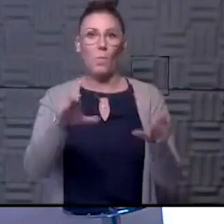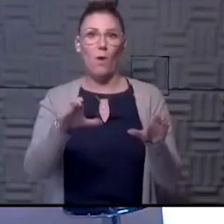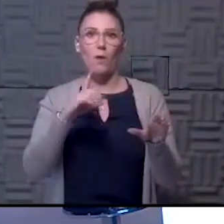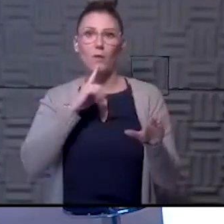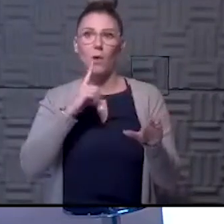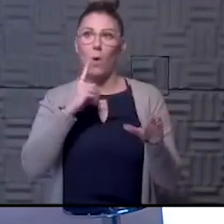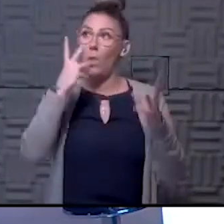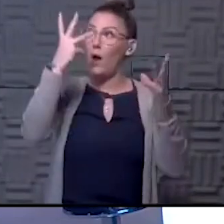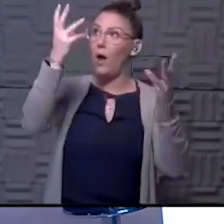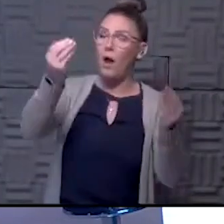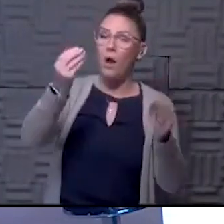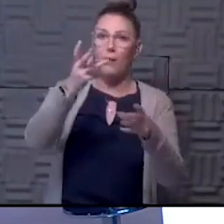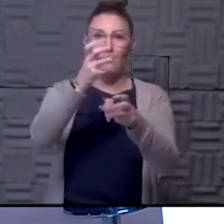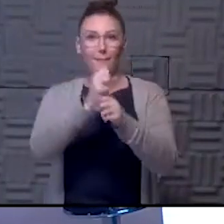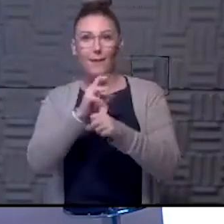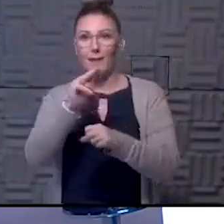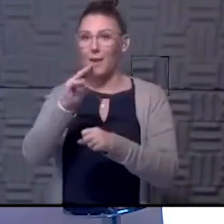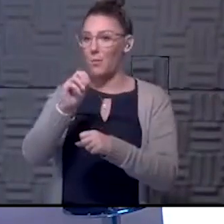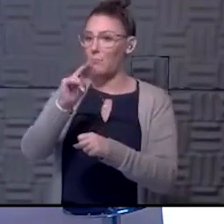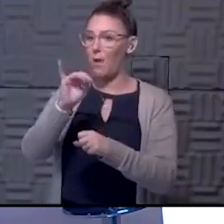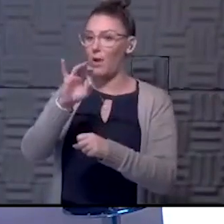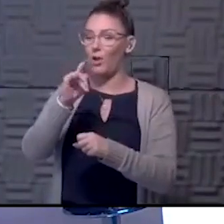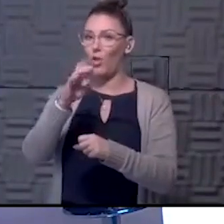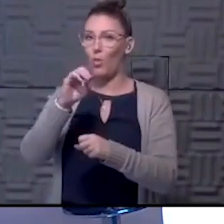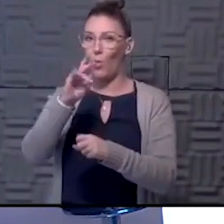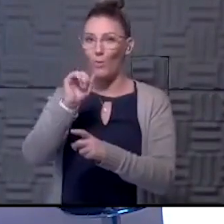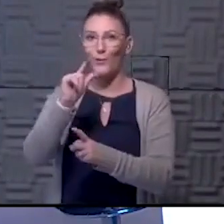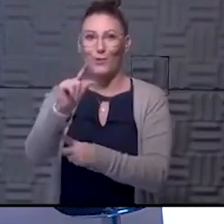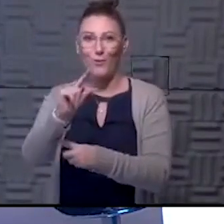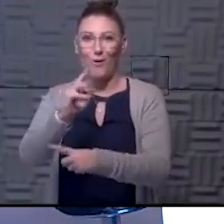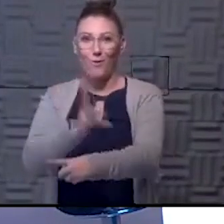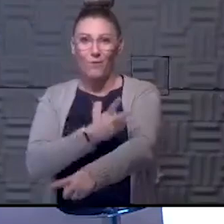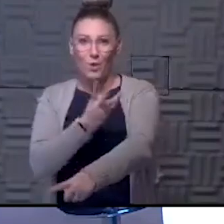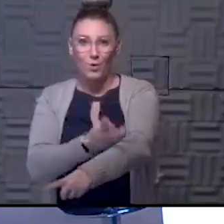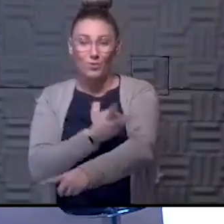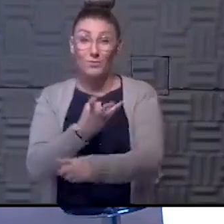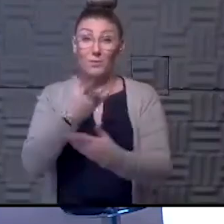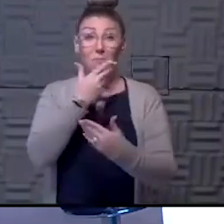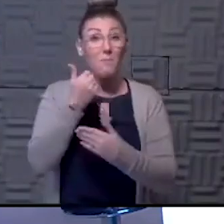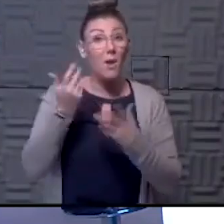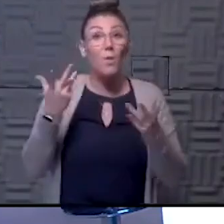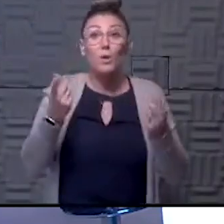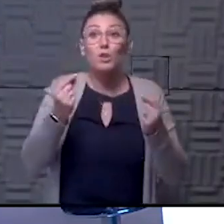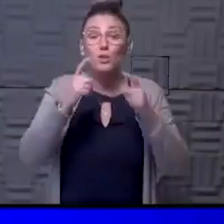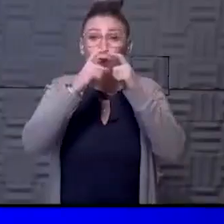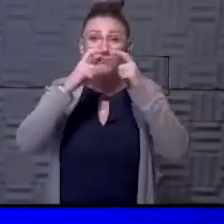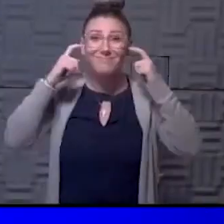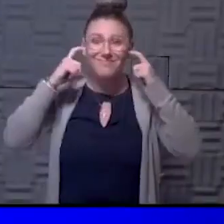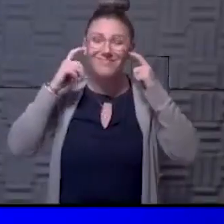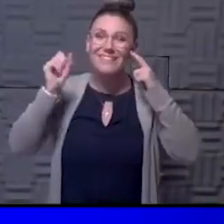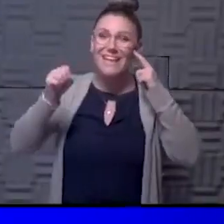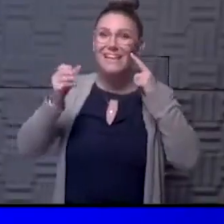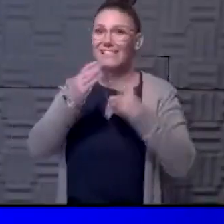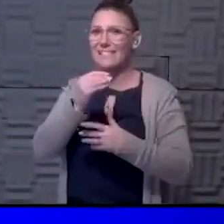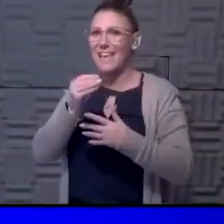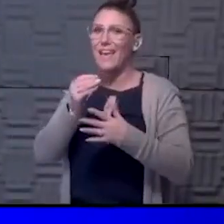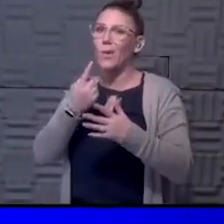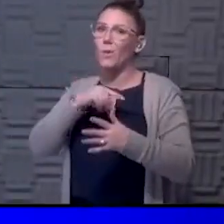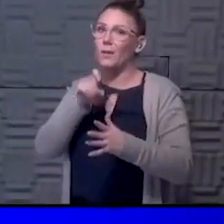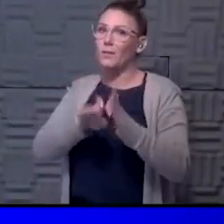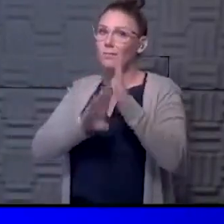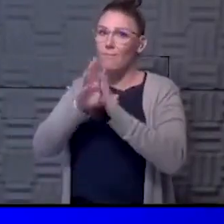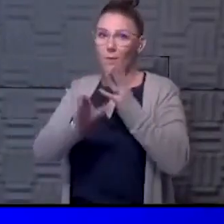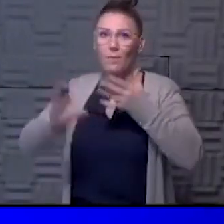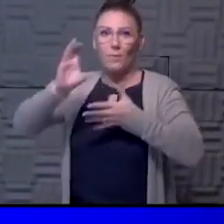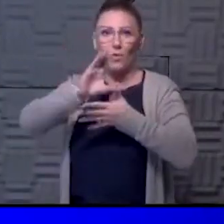monoclonal antibody infusions. Better is to wear a mask. Yeah, I think so, and I think we do have to develop criteria if that. So again, in their